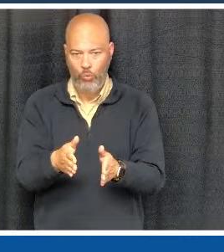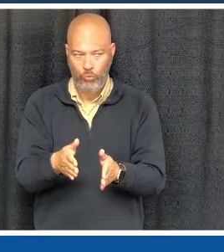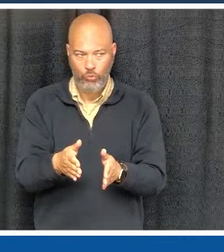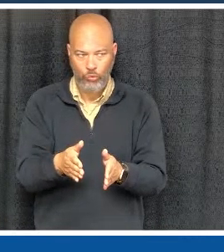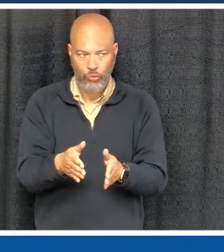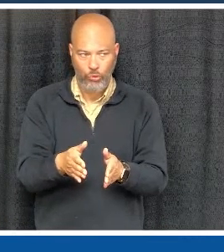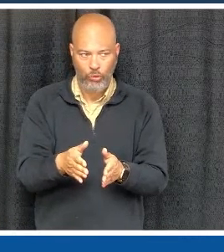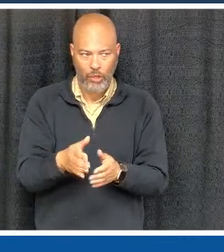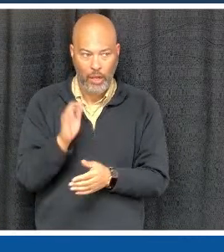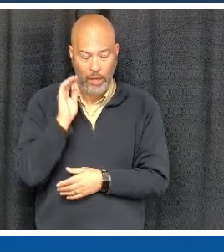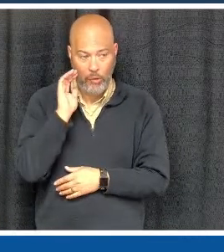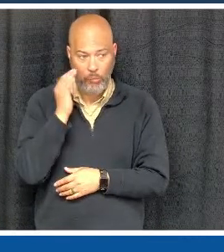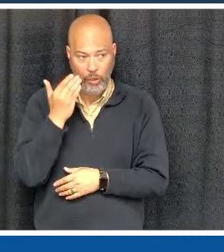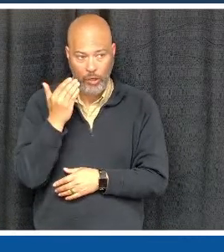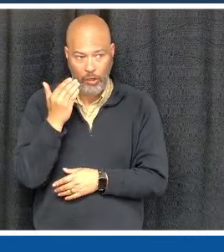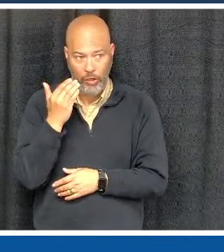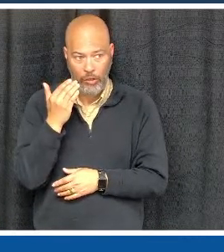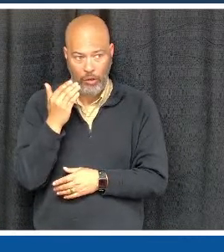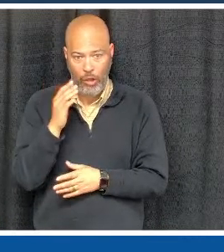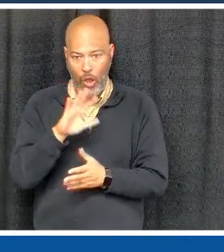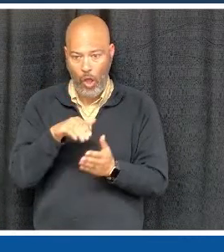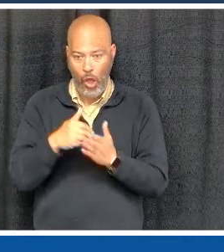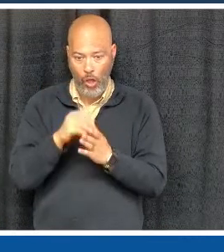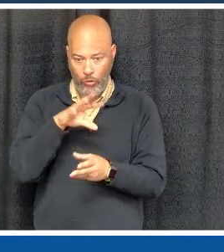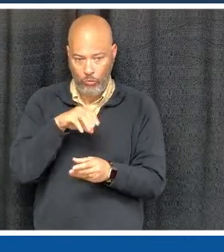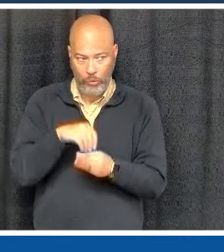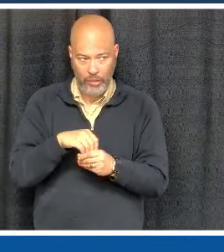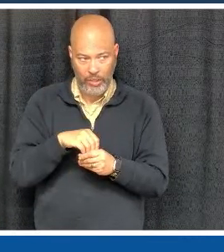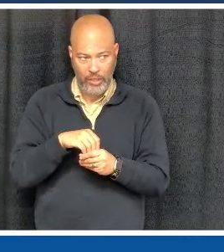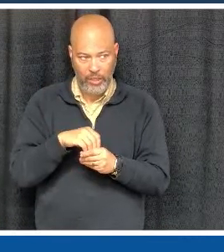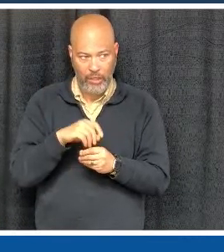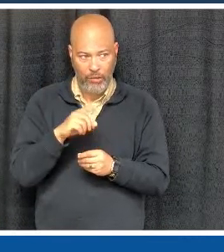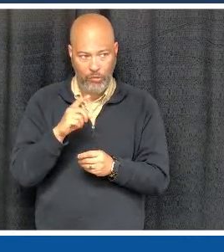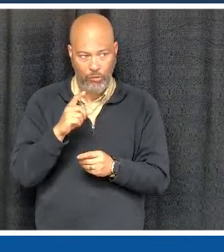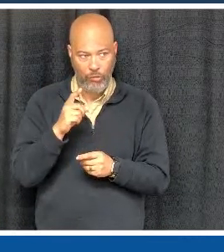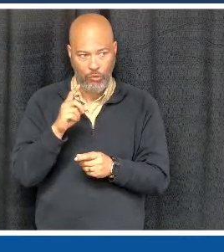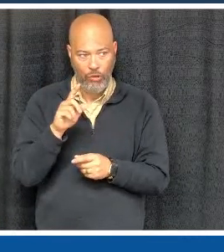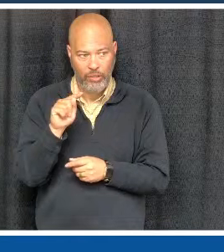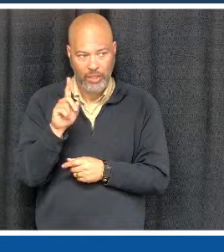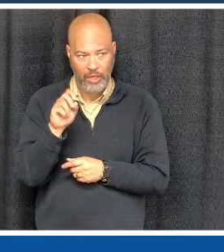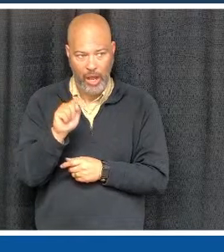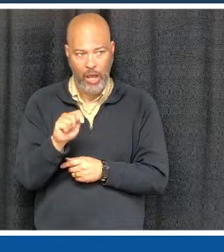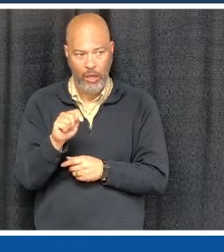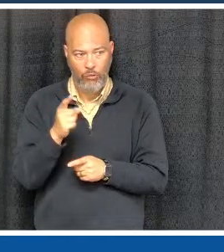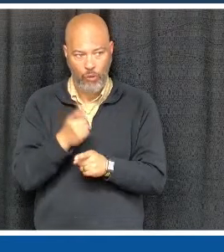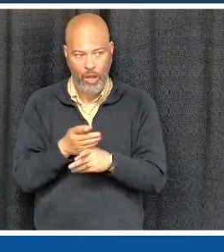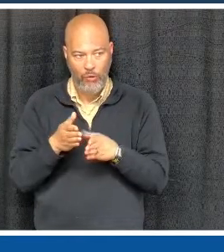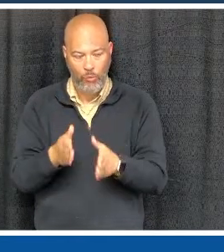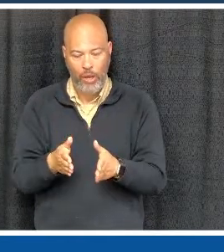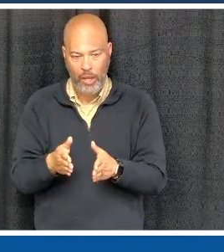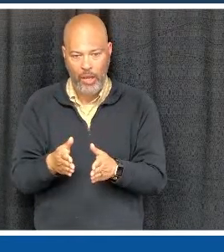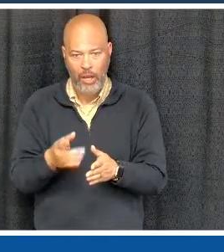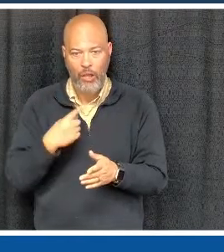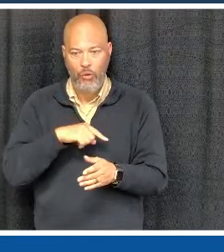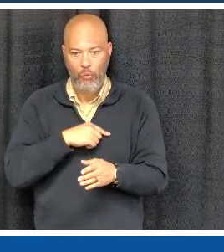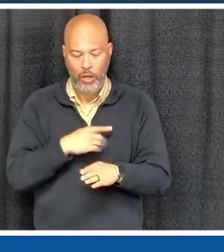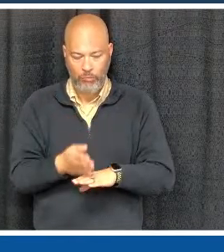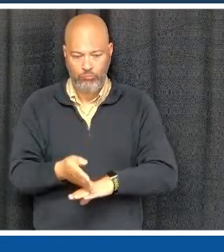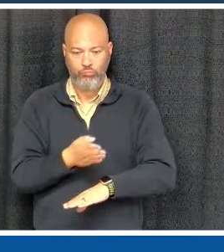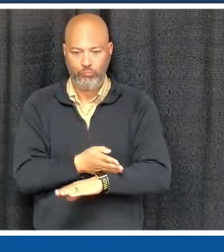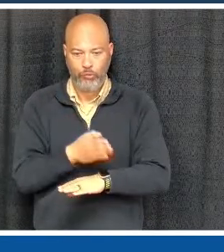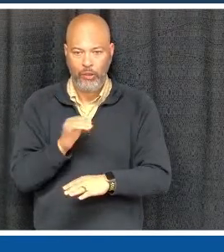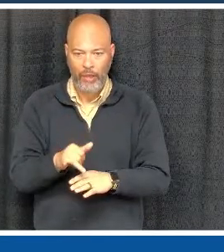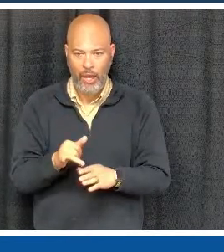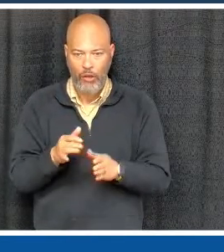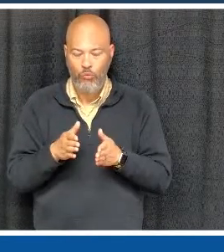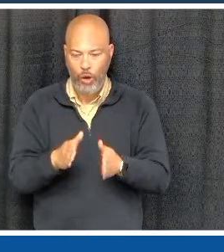It appears that Manning Heights is all within TDOT right-of-way, and the city has been maintaining that road.